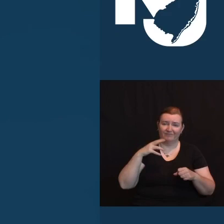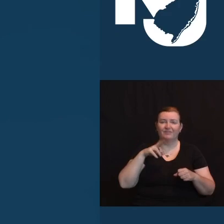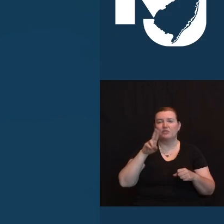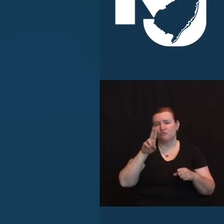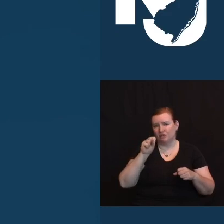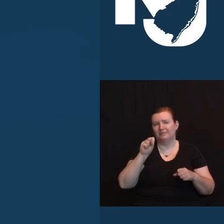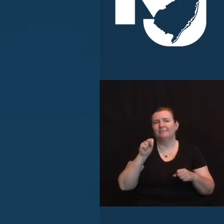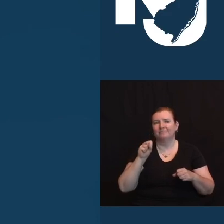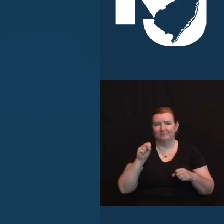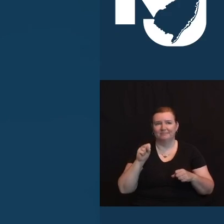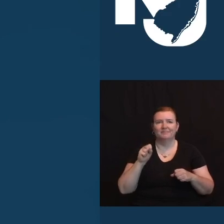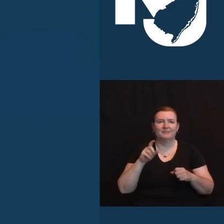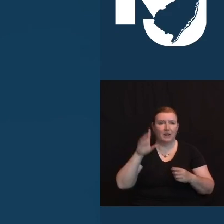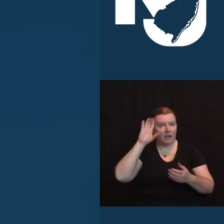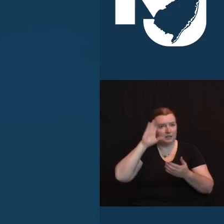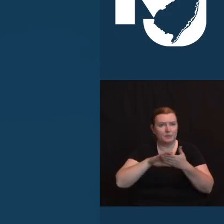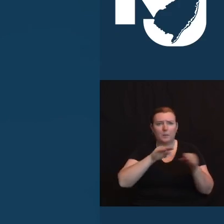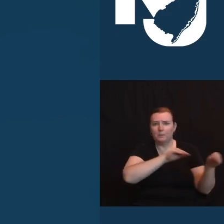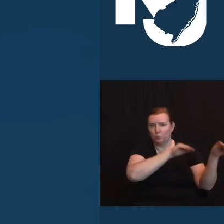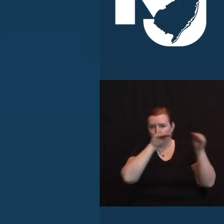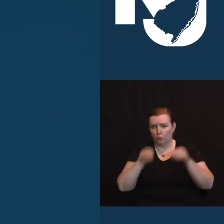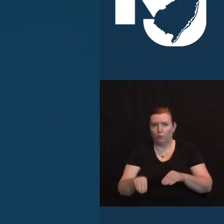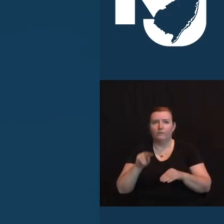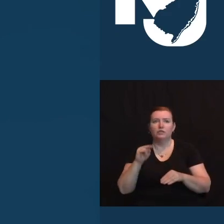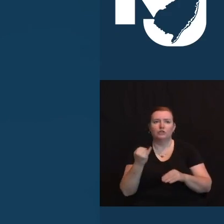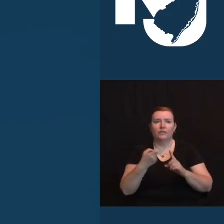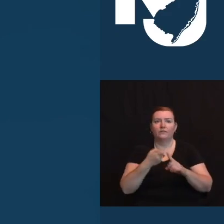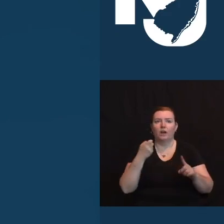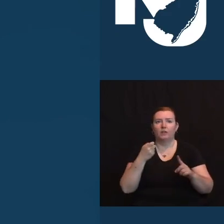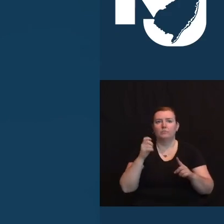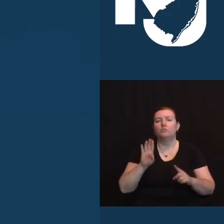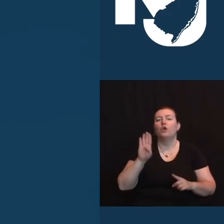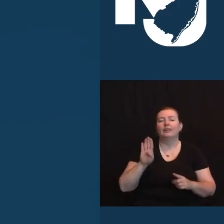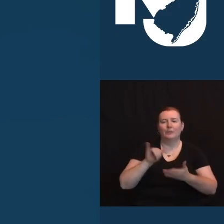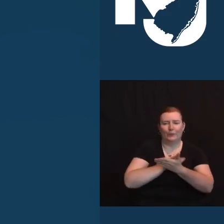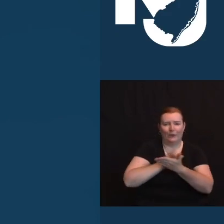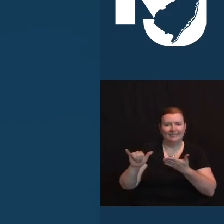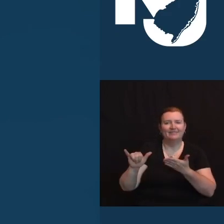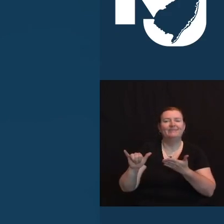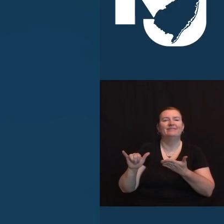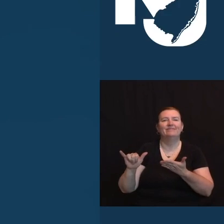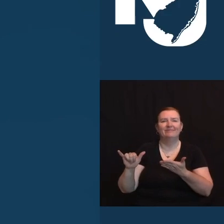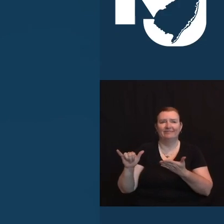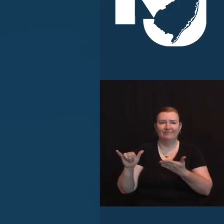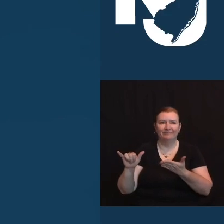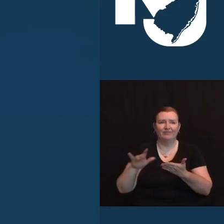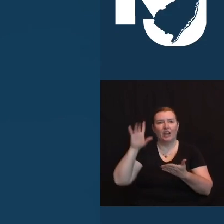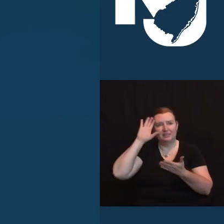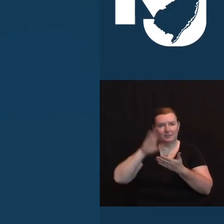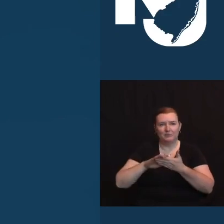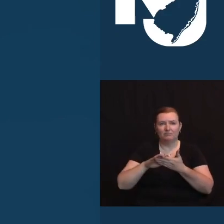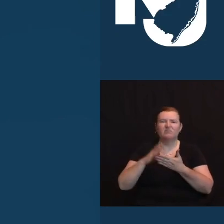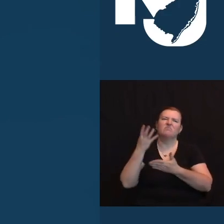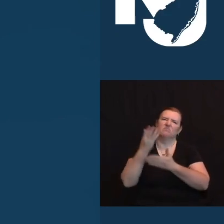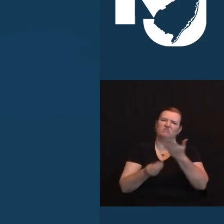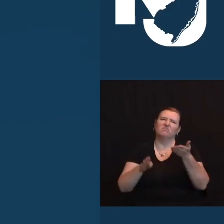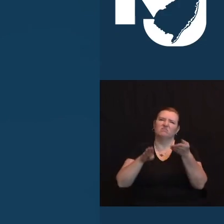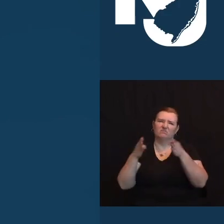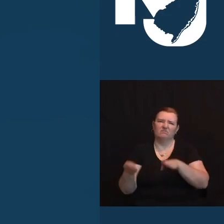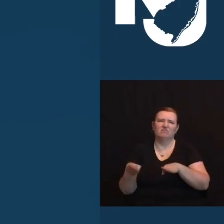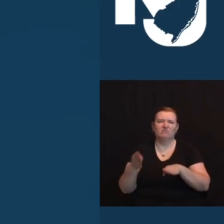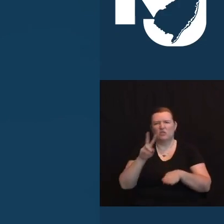her husband William moved to New Jersey from Brooklyn in 1991, and after his passing in 2001, and by the way,